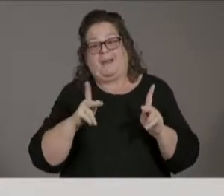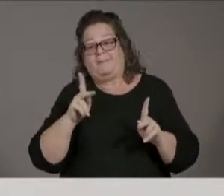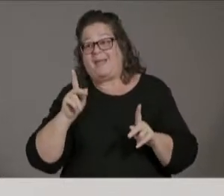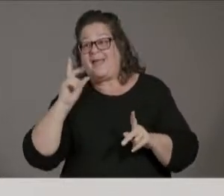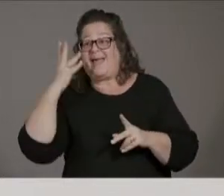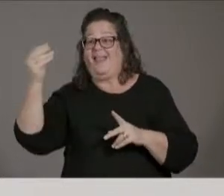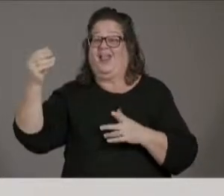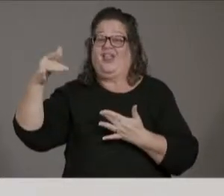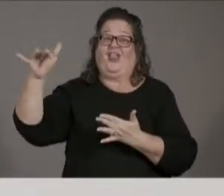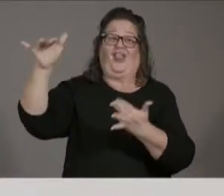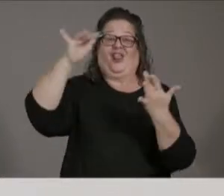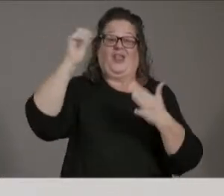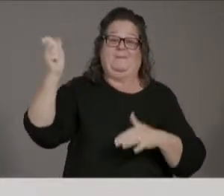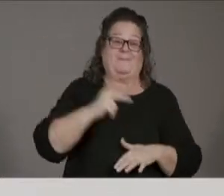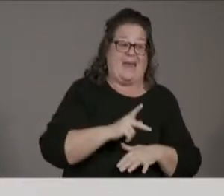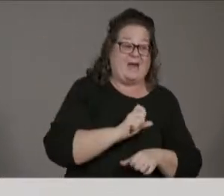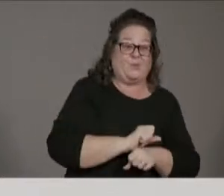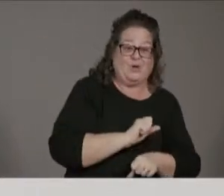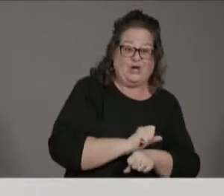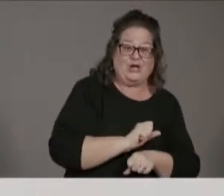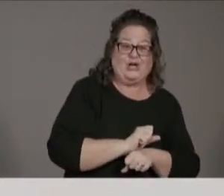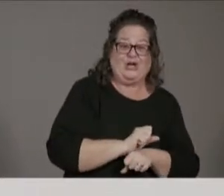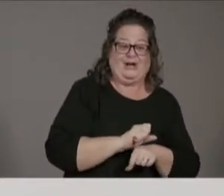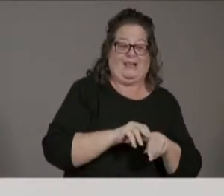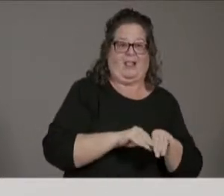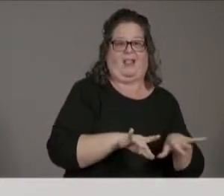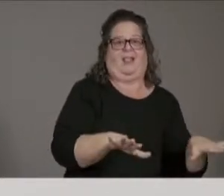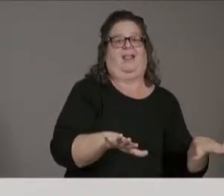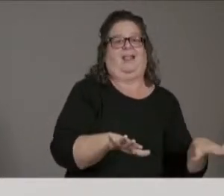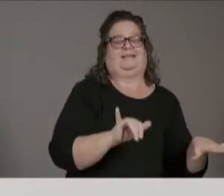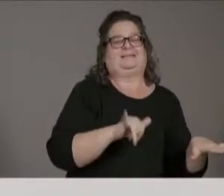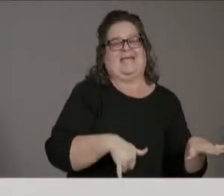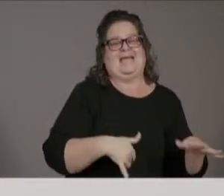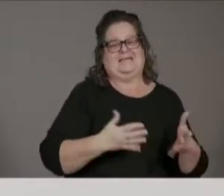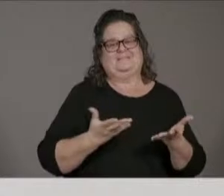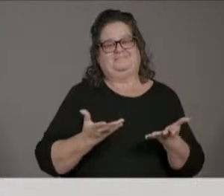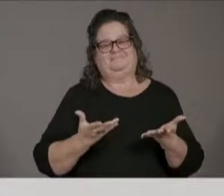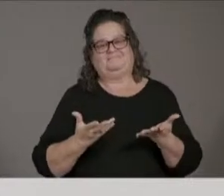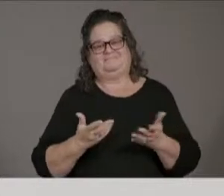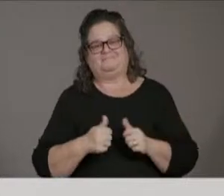of thing. What we would hope is as we get more and more